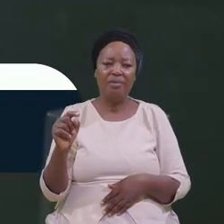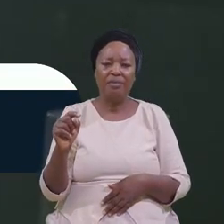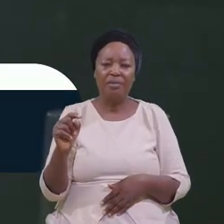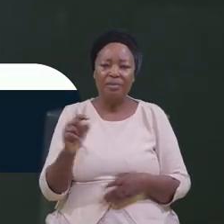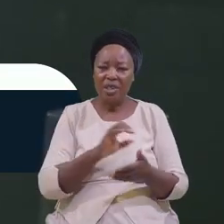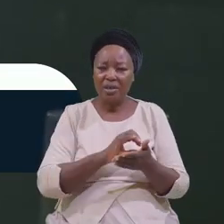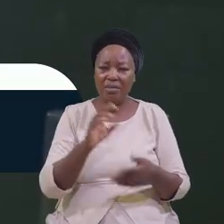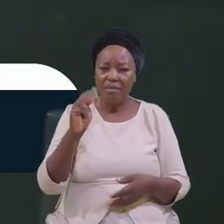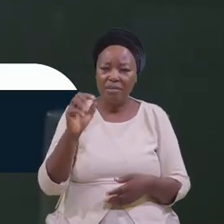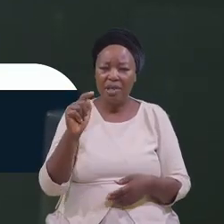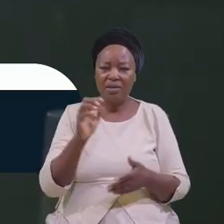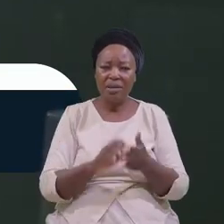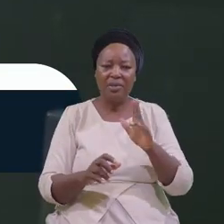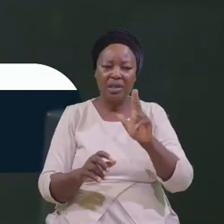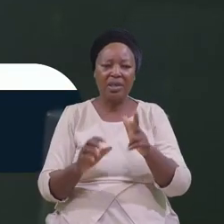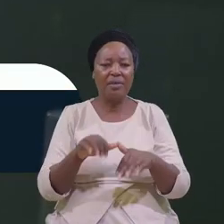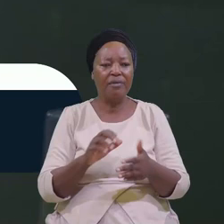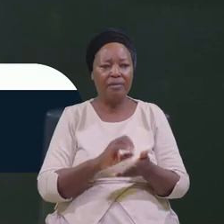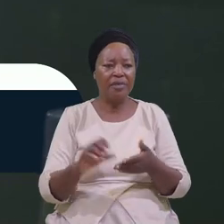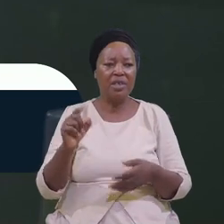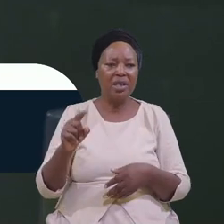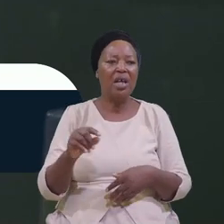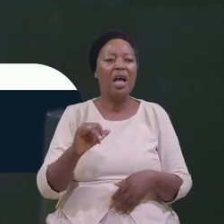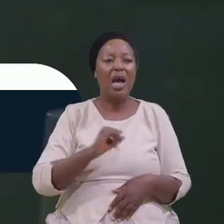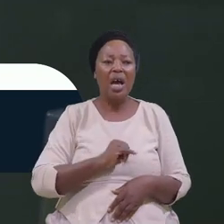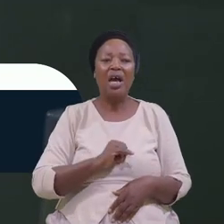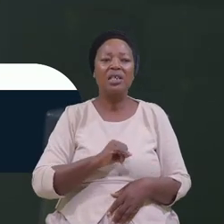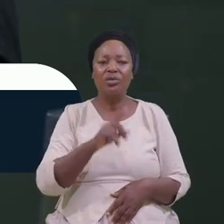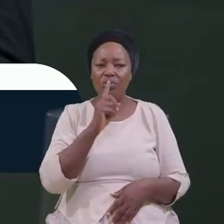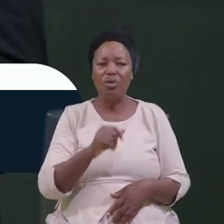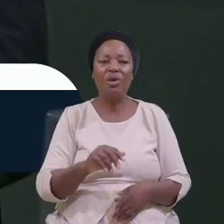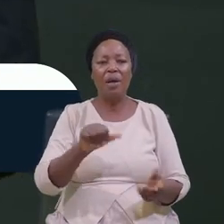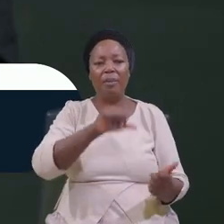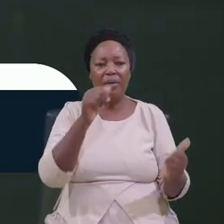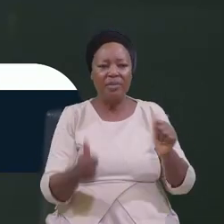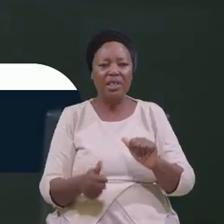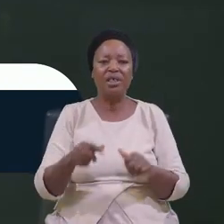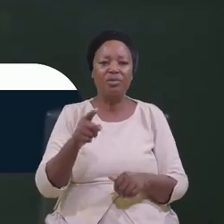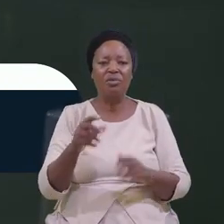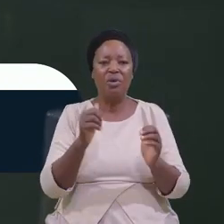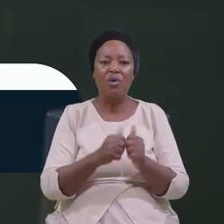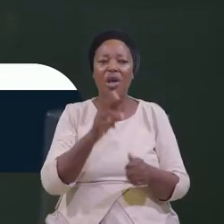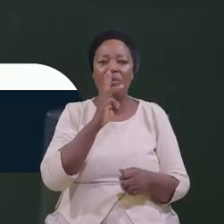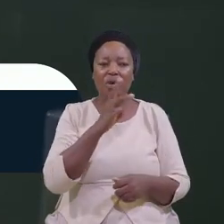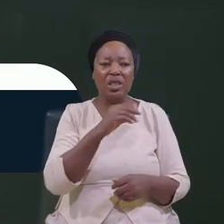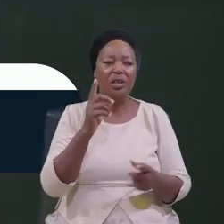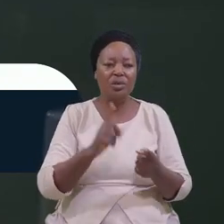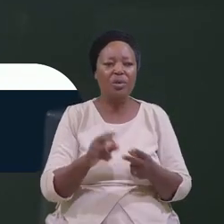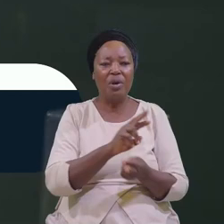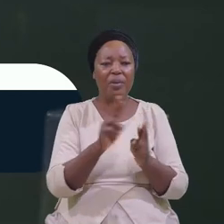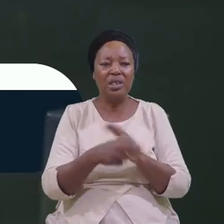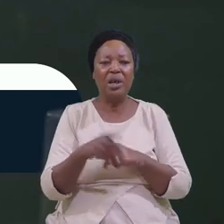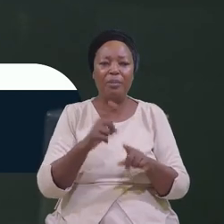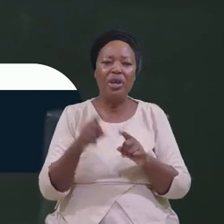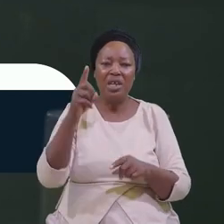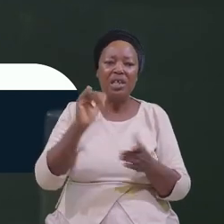water unto repentance, but he that cometh after me is mightier than I, whose shoes I am